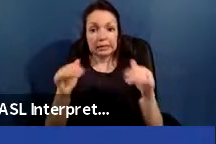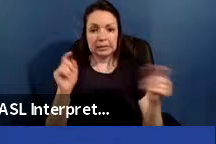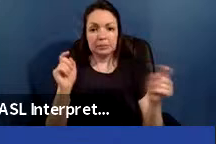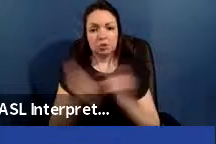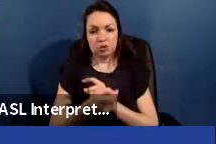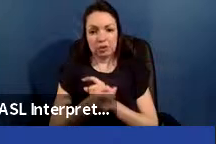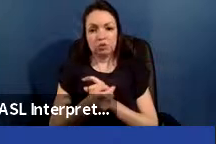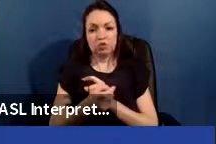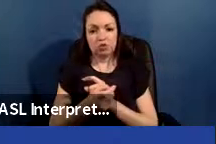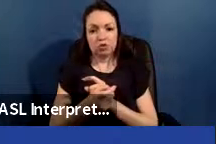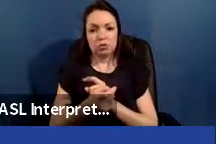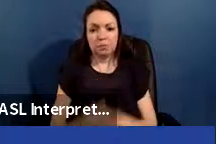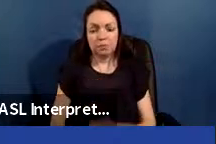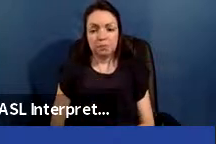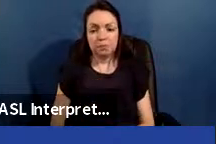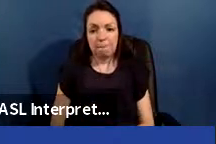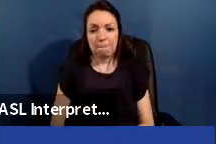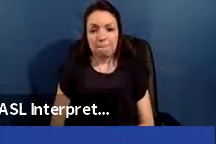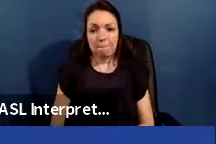change.